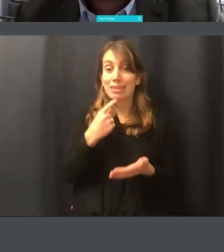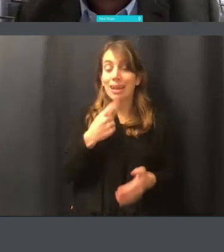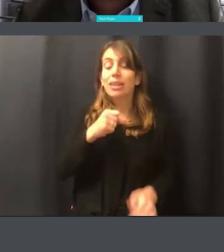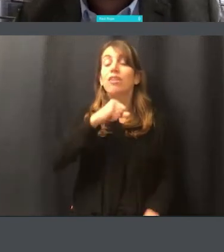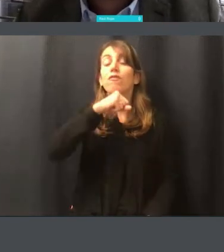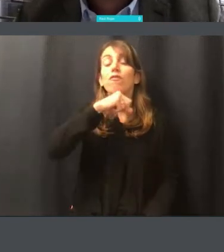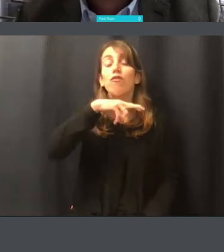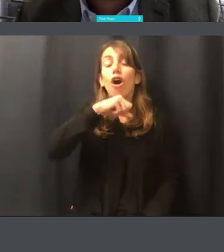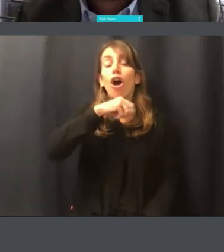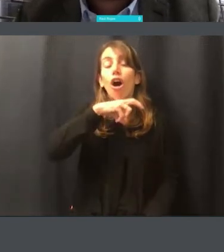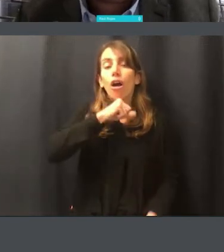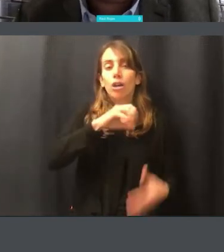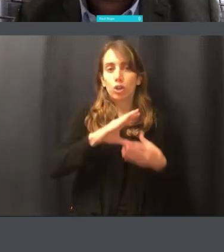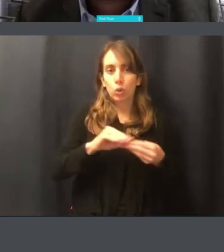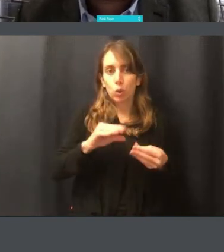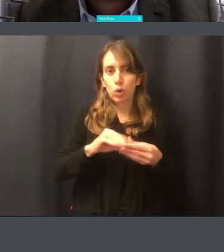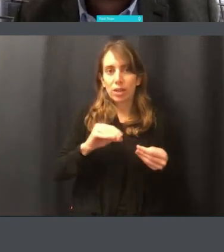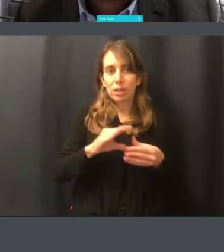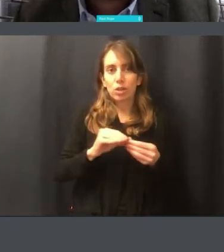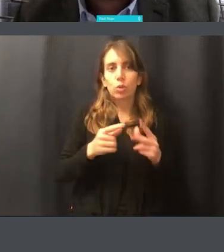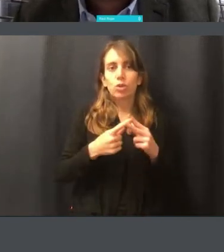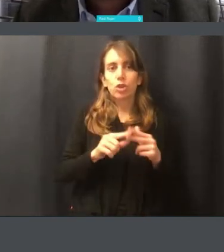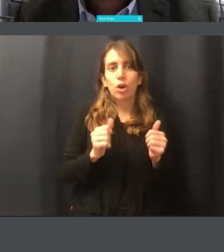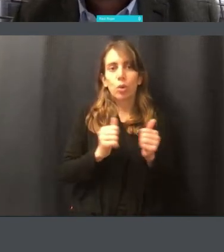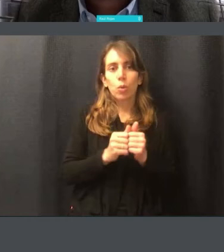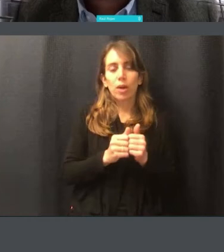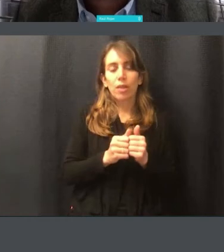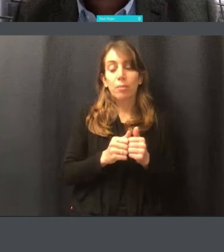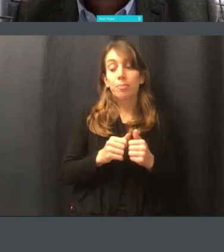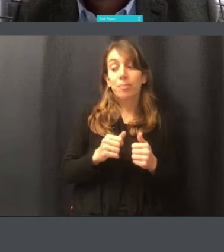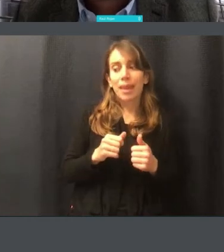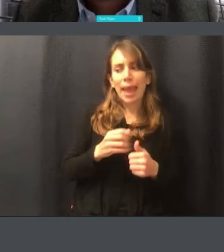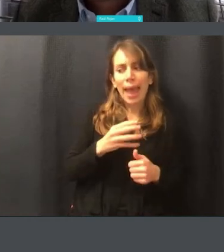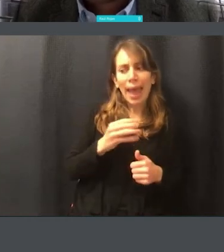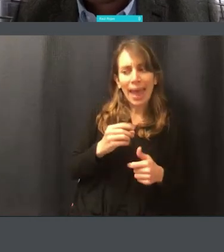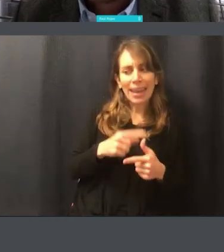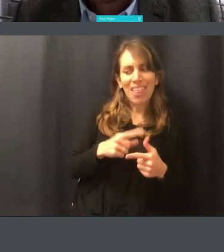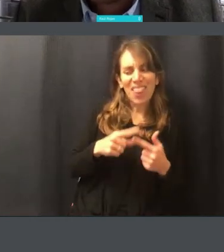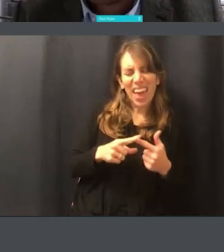that many of you are aware of. So we'll start with their English. And then?